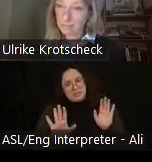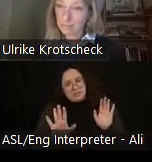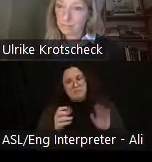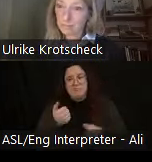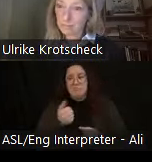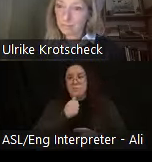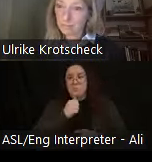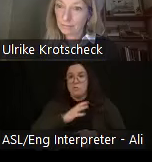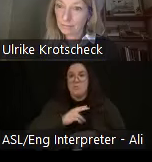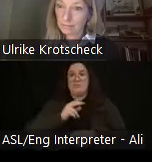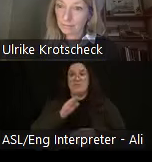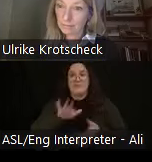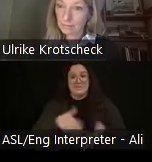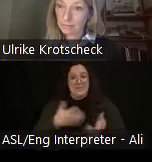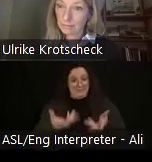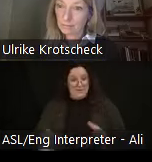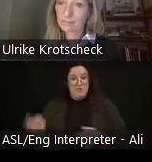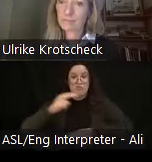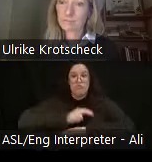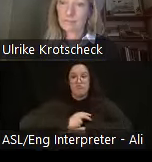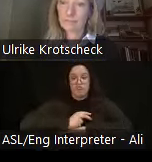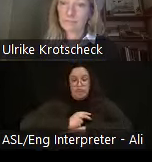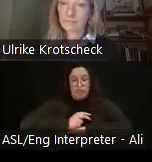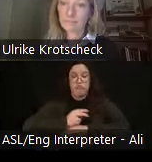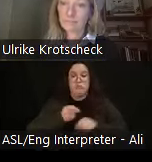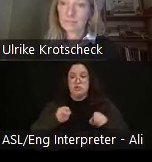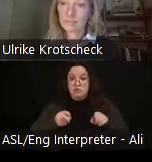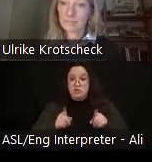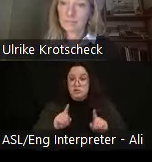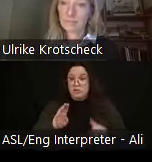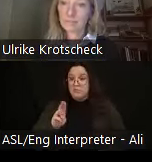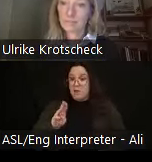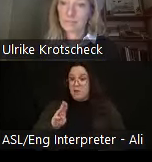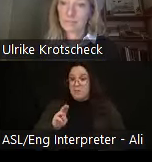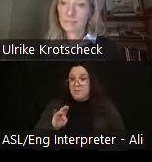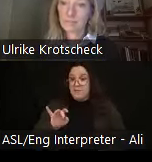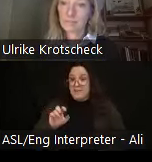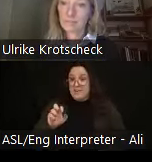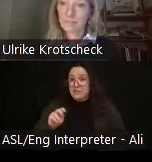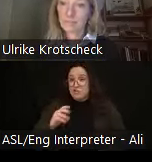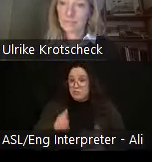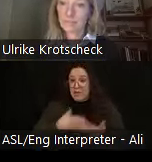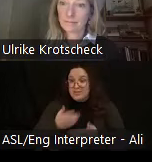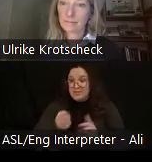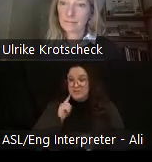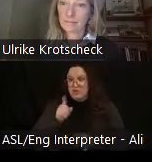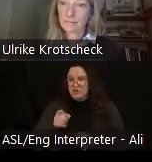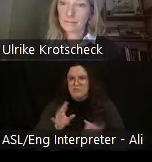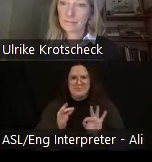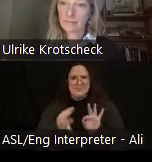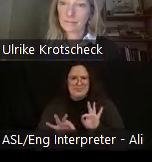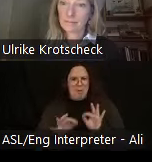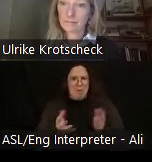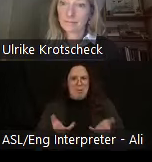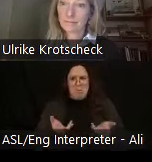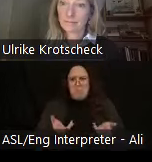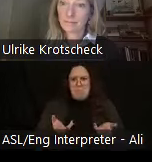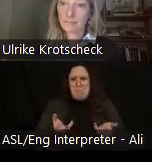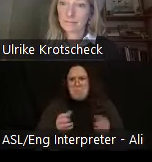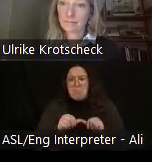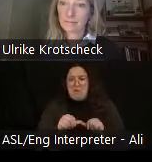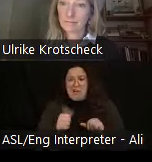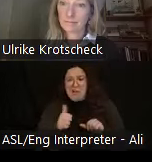down after she died during that mummification process, which for her appeared to actually be quite simple, it didn't have a lot of